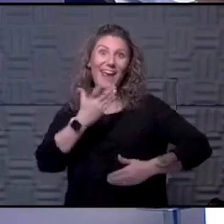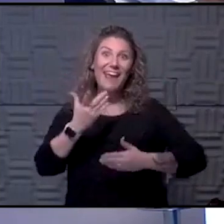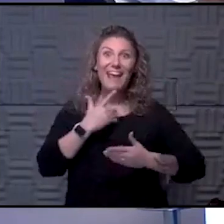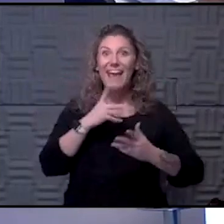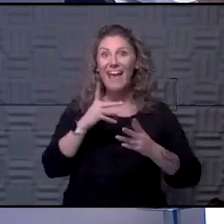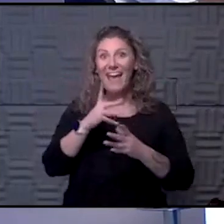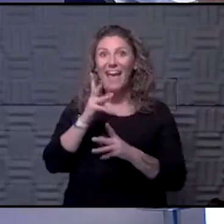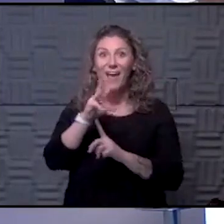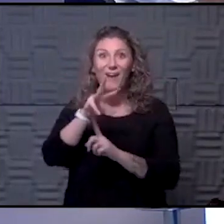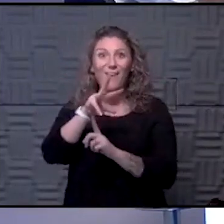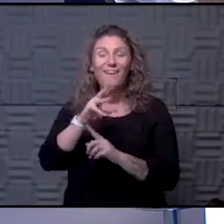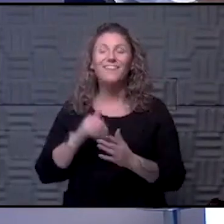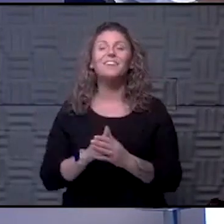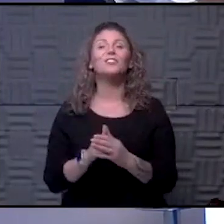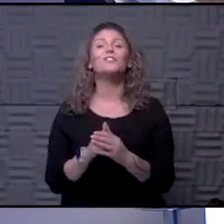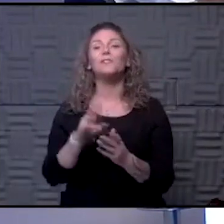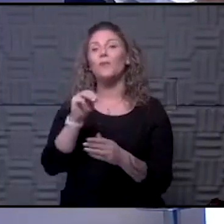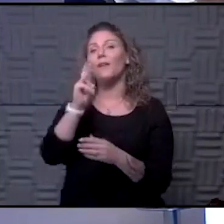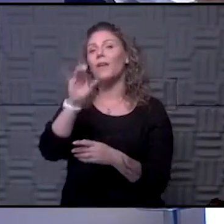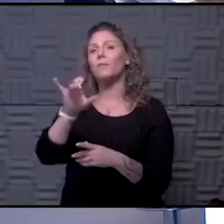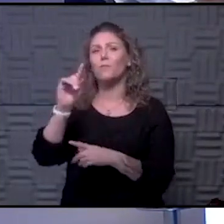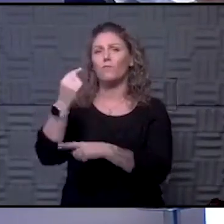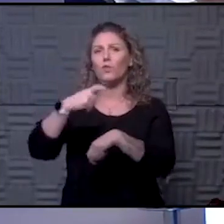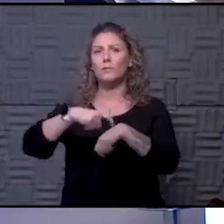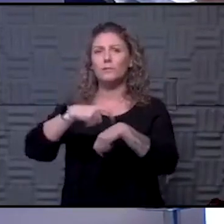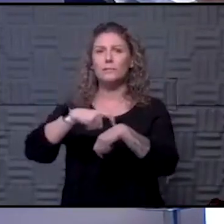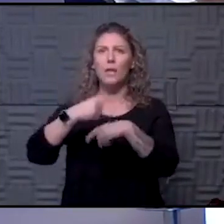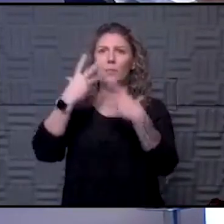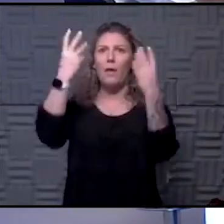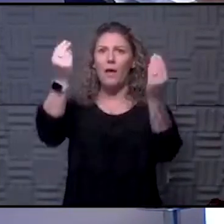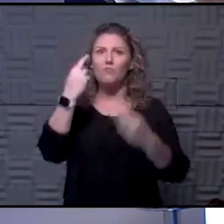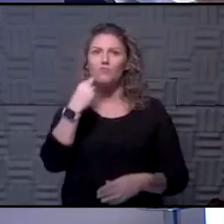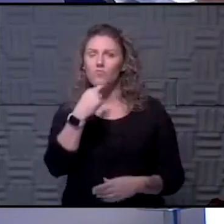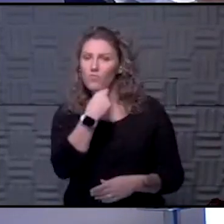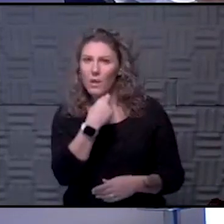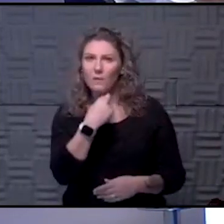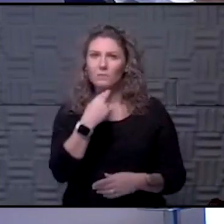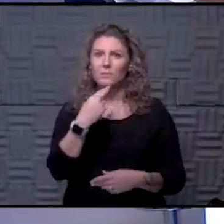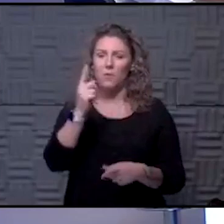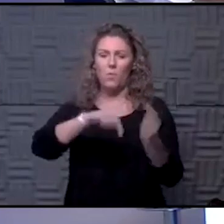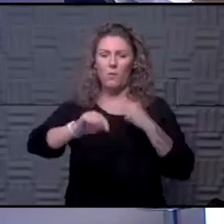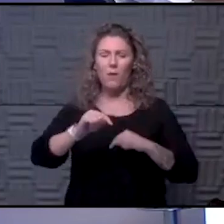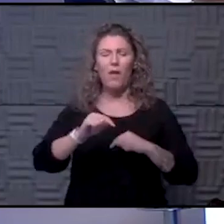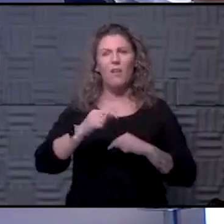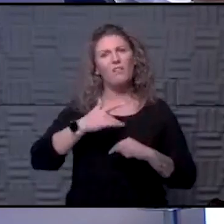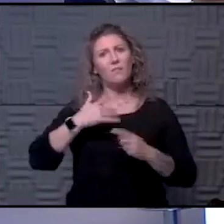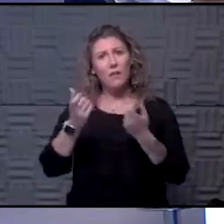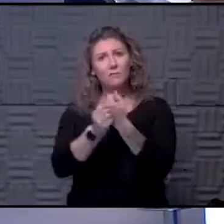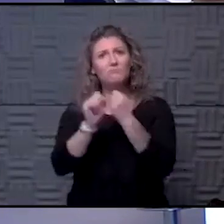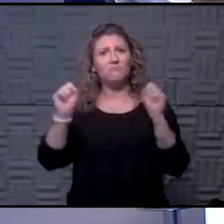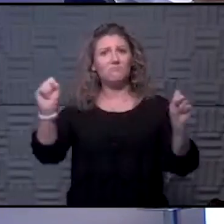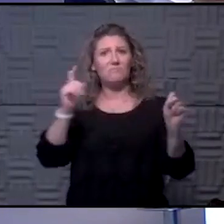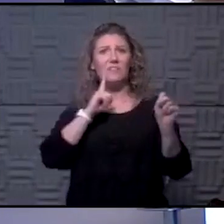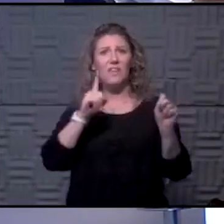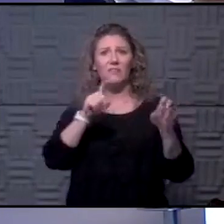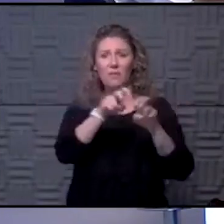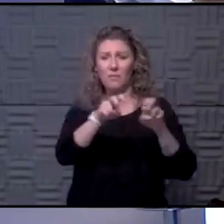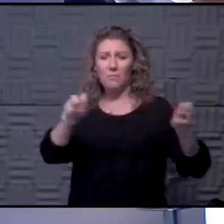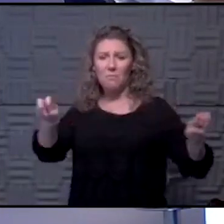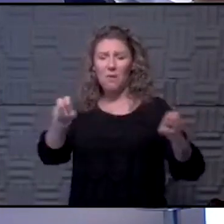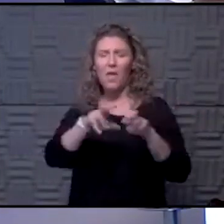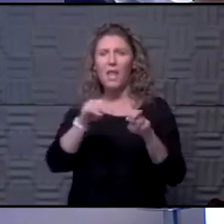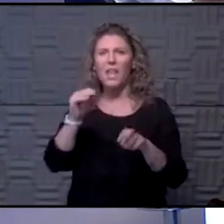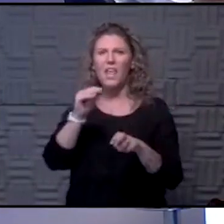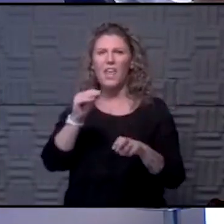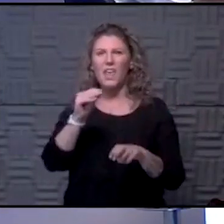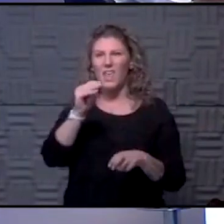to know, so she went out for the first time to a restaurant. They went back, felt safe on the patio where they were sitting, but the guy next to them was smoking a